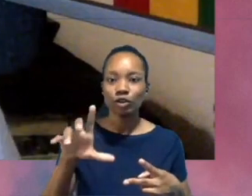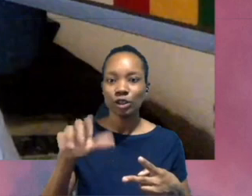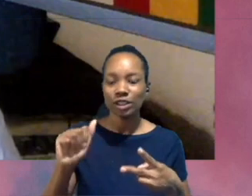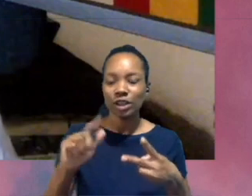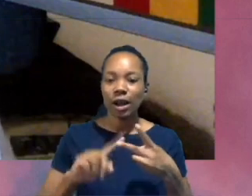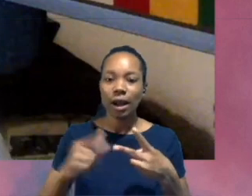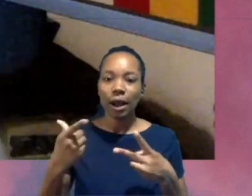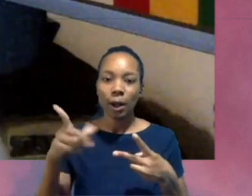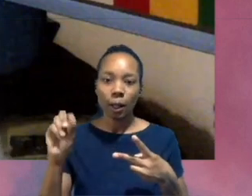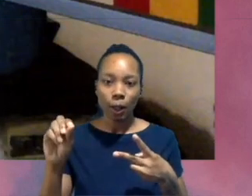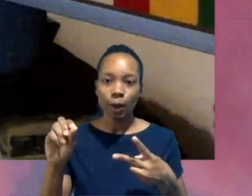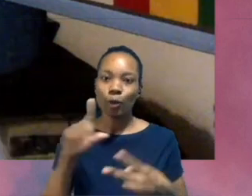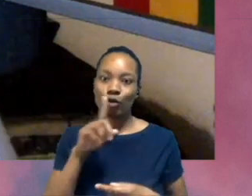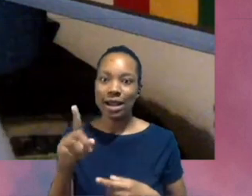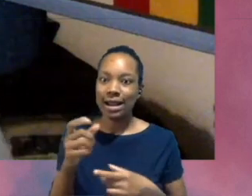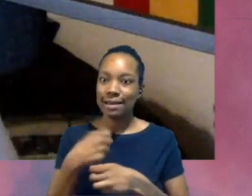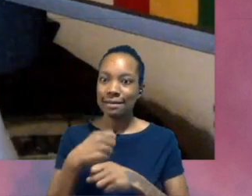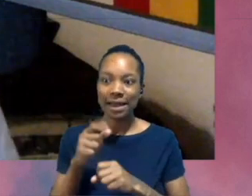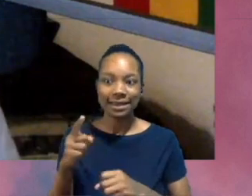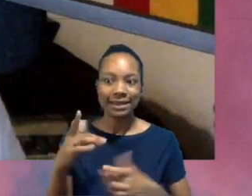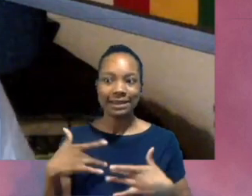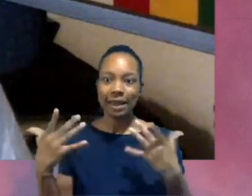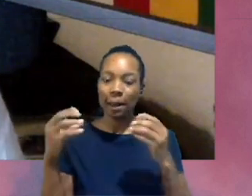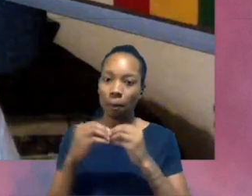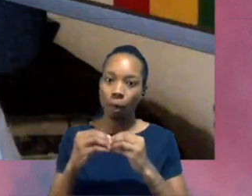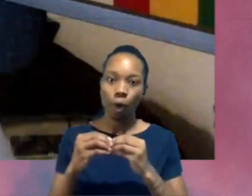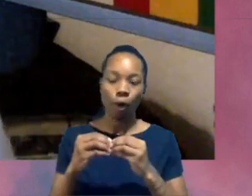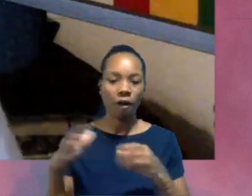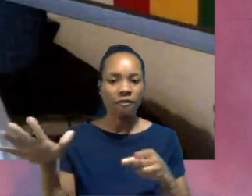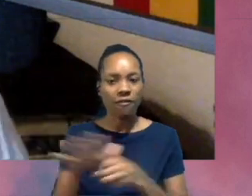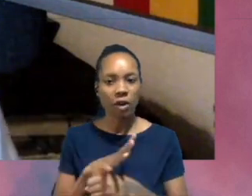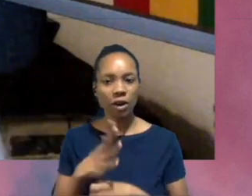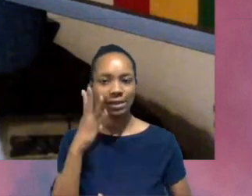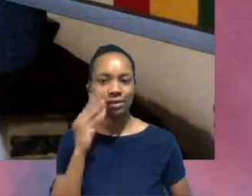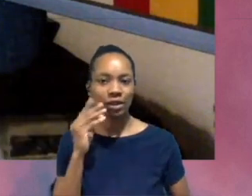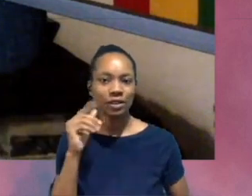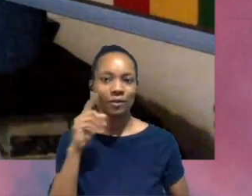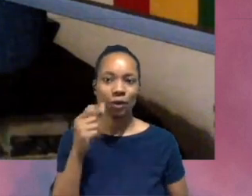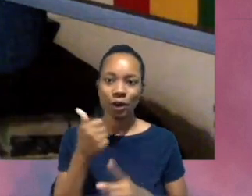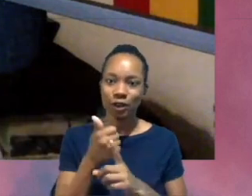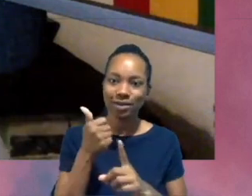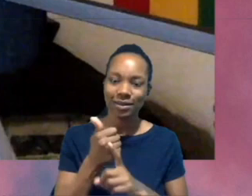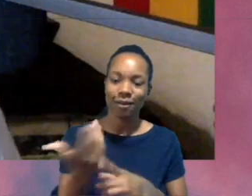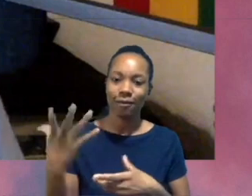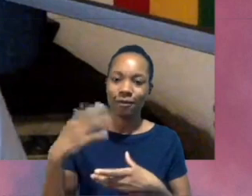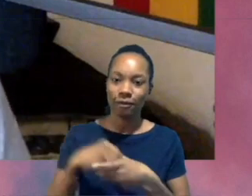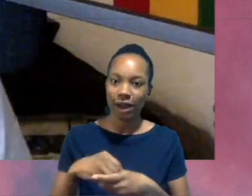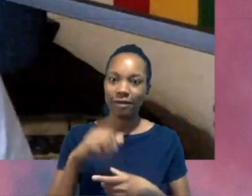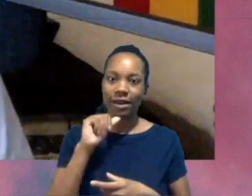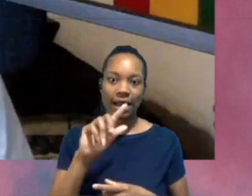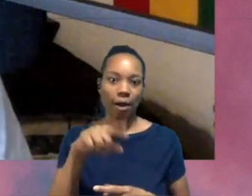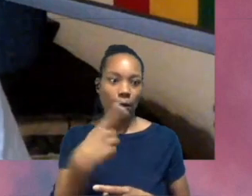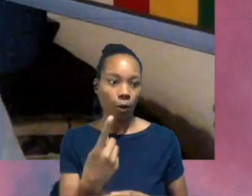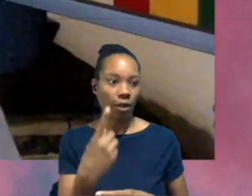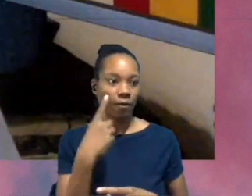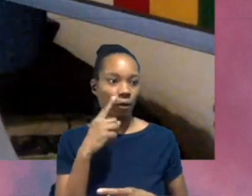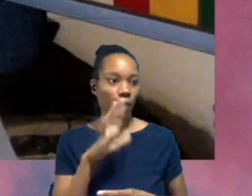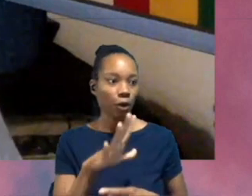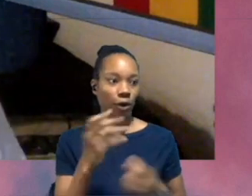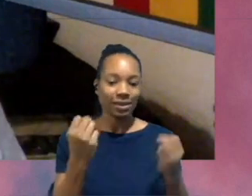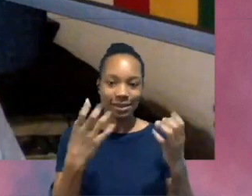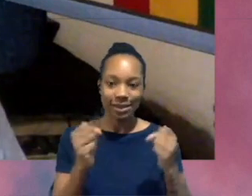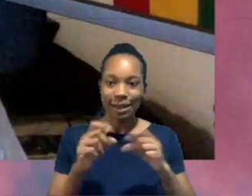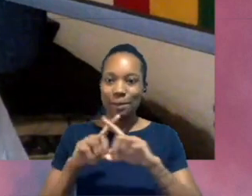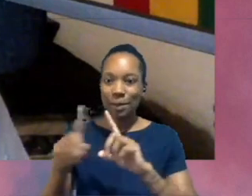Makes it so much more full of an experience to have y'all here, not only for your dynamism, but for making sure that we can make the show as inclusive and accessible to everybody as